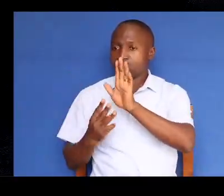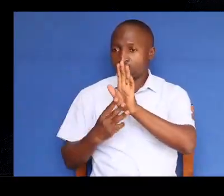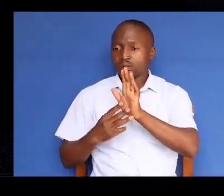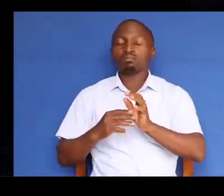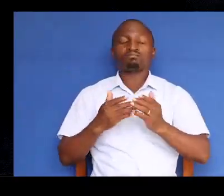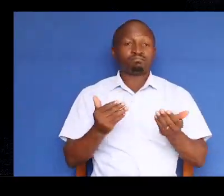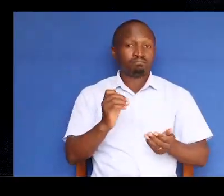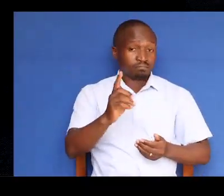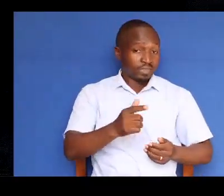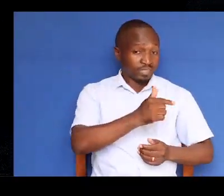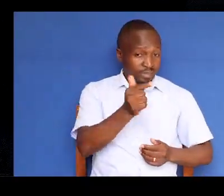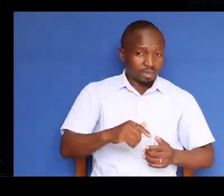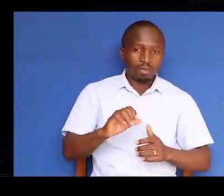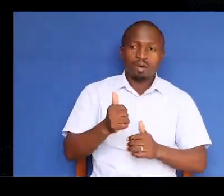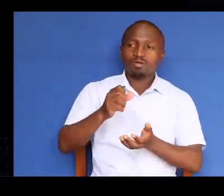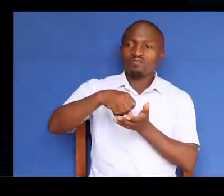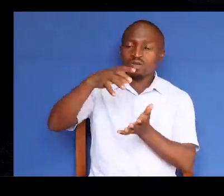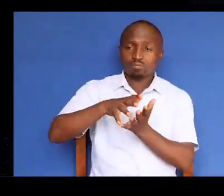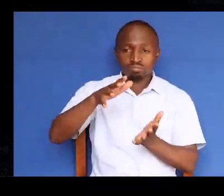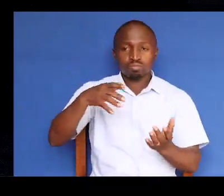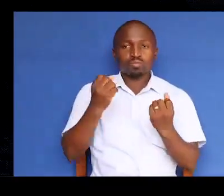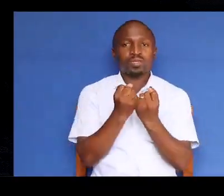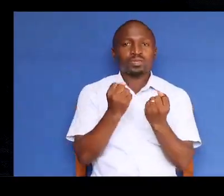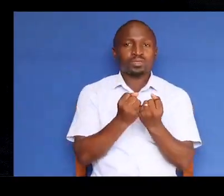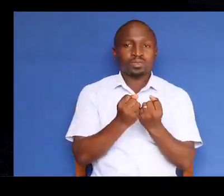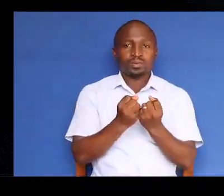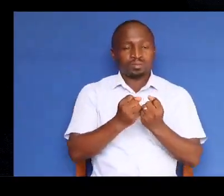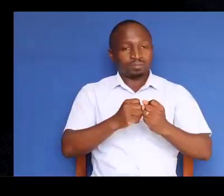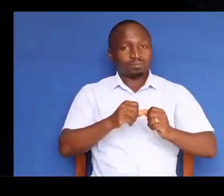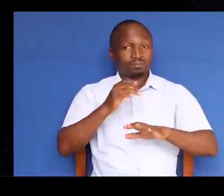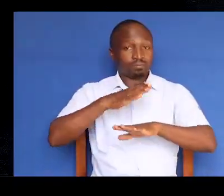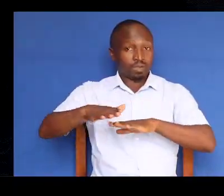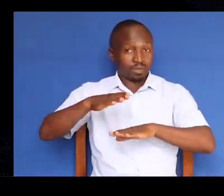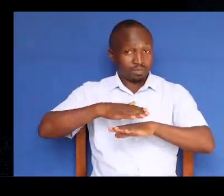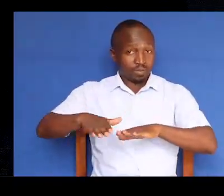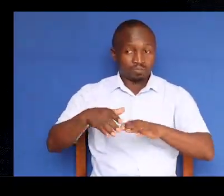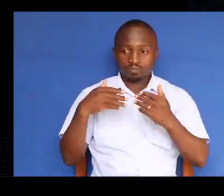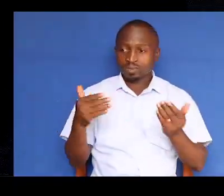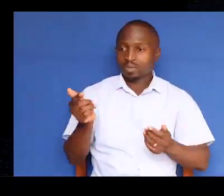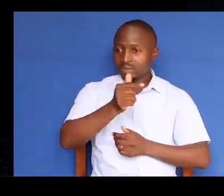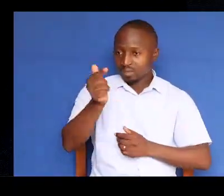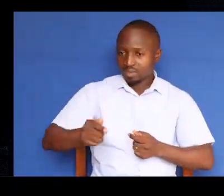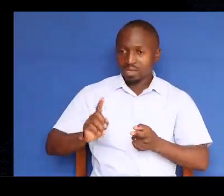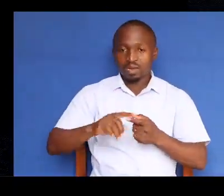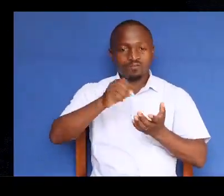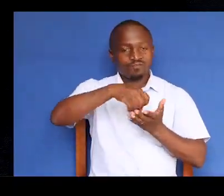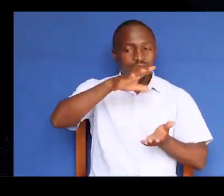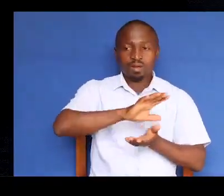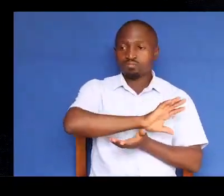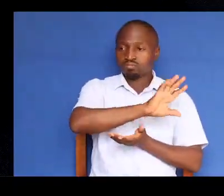absolute advantage in making production of sisal. So in short, Tanzania has absolute advantage in production